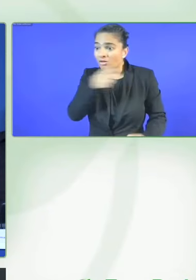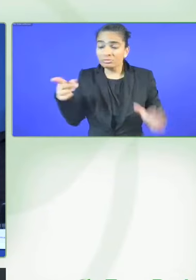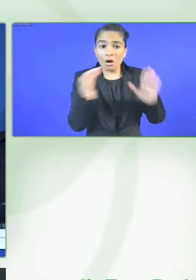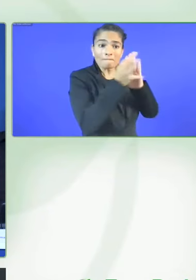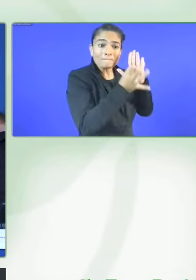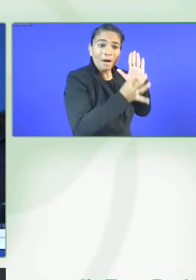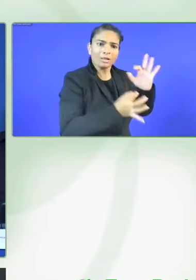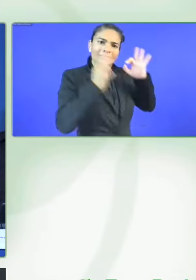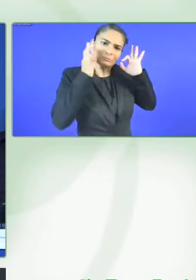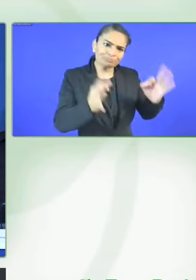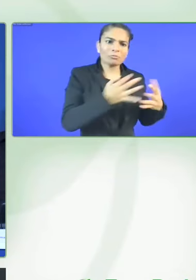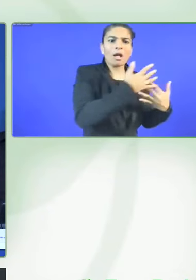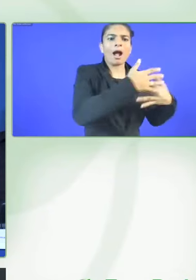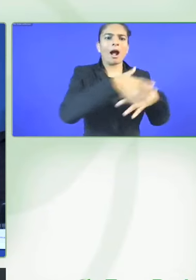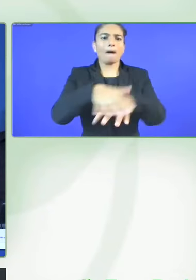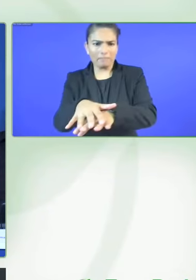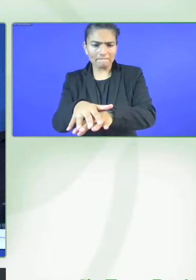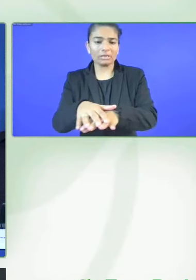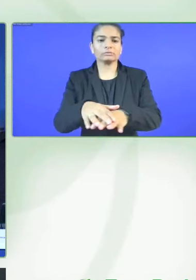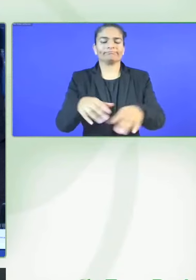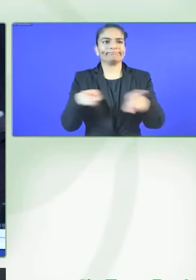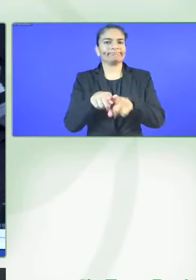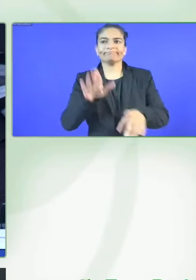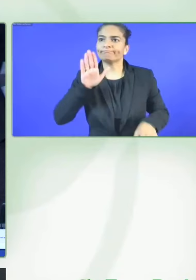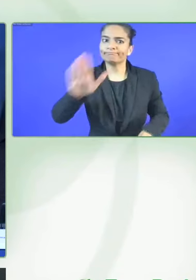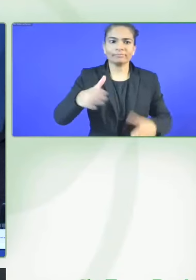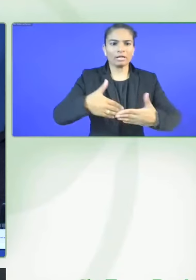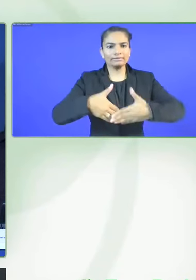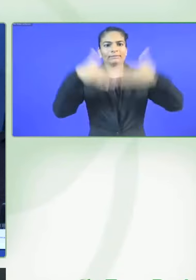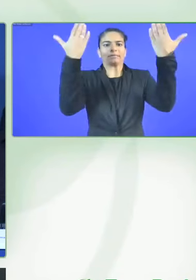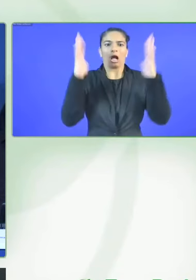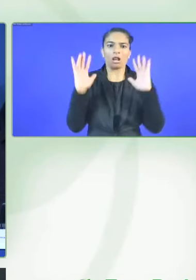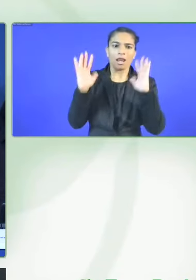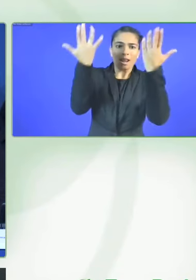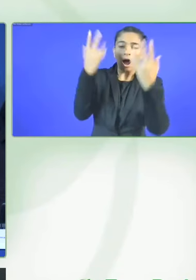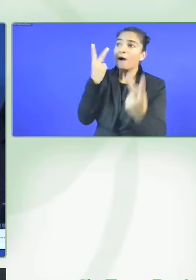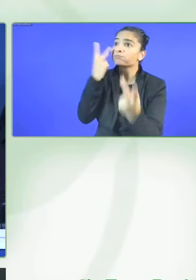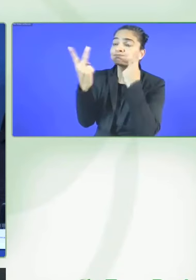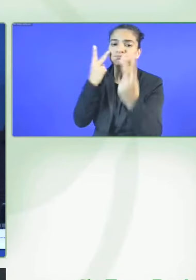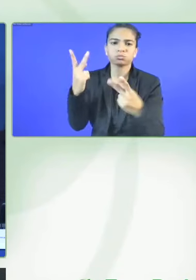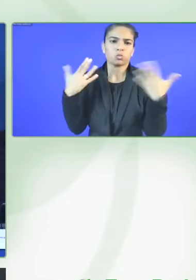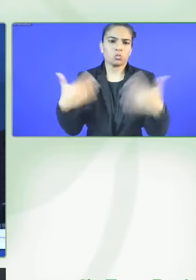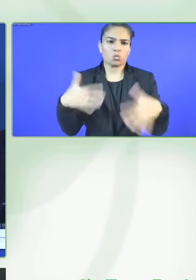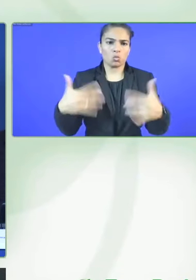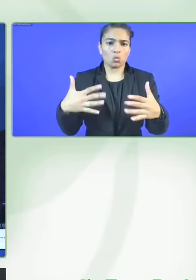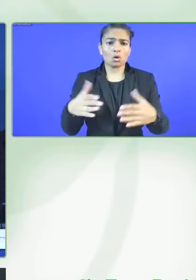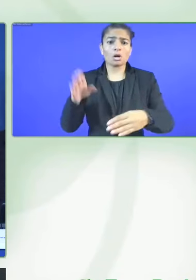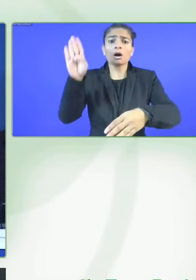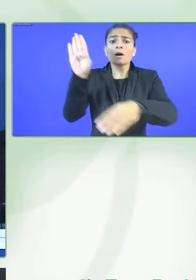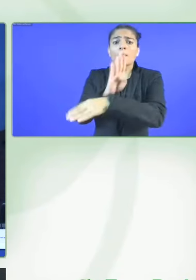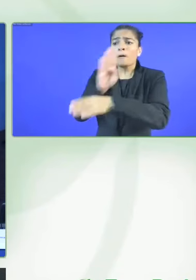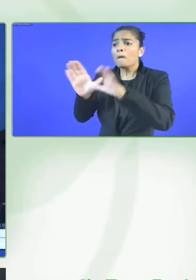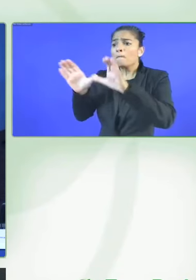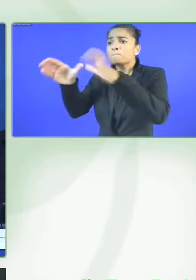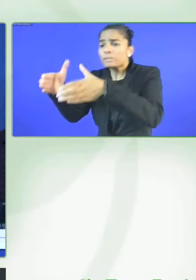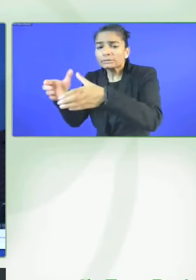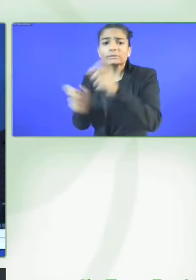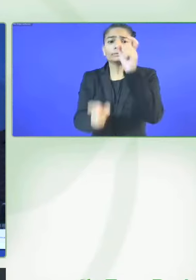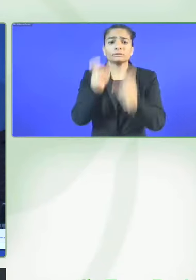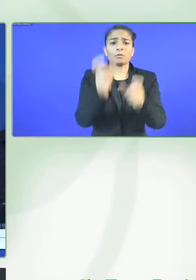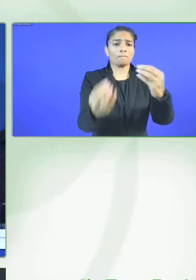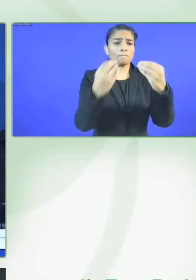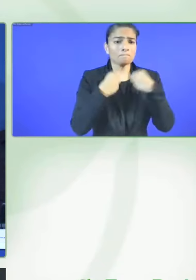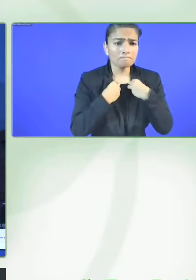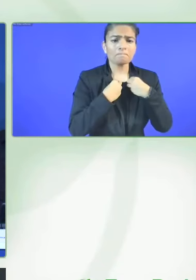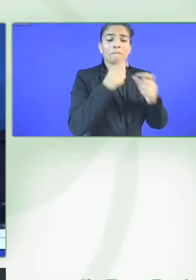adventure. We will give you some keys tomorrow to check how to do that, and we will